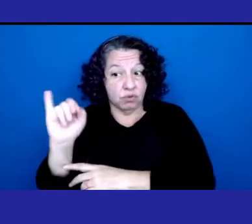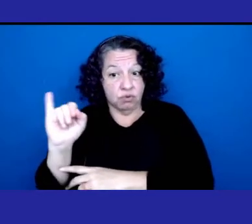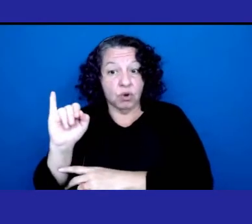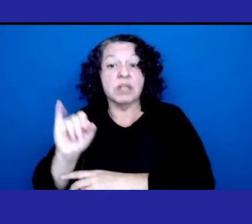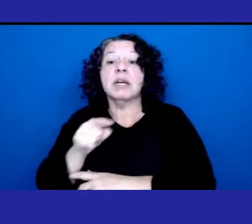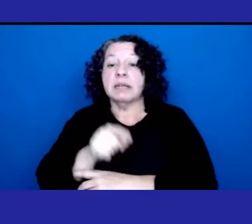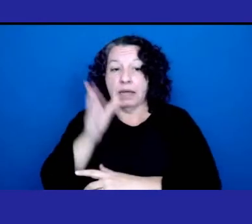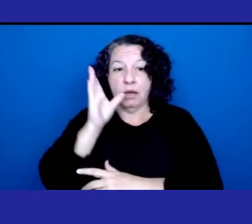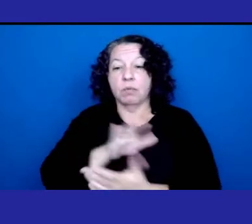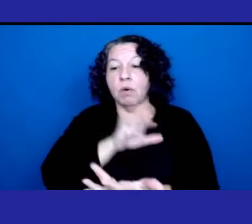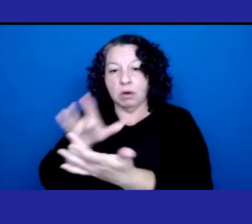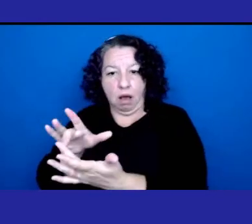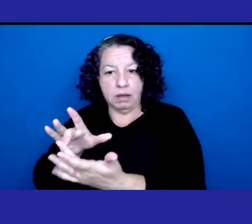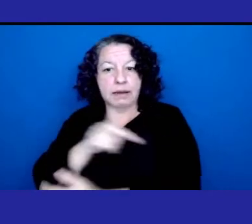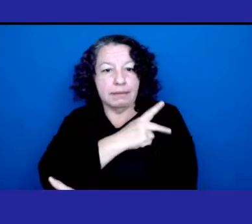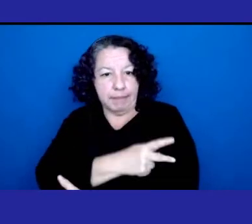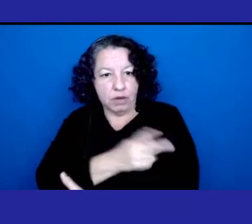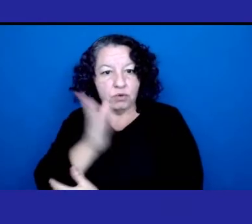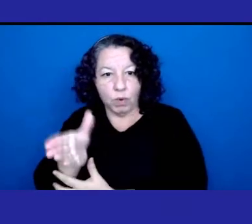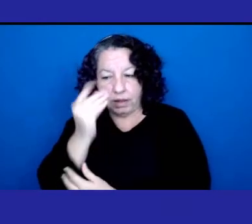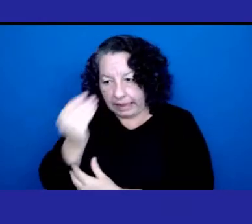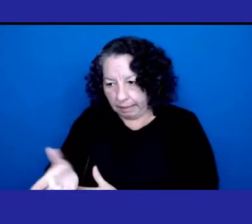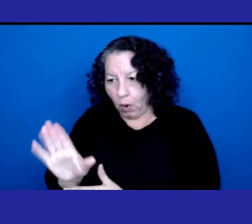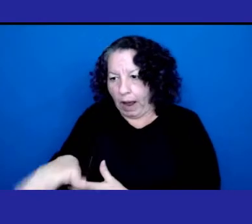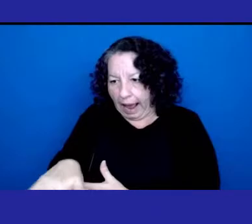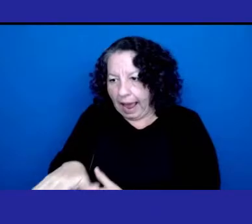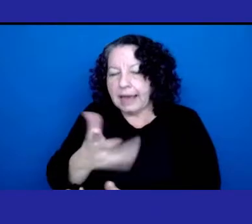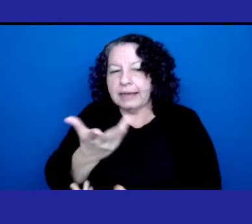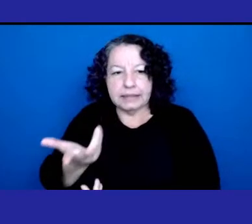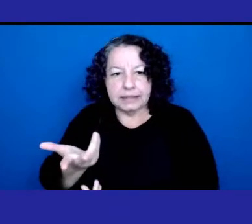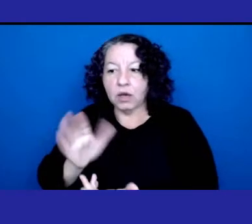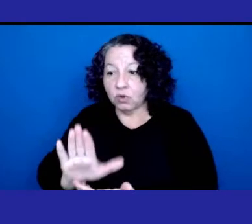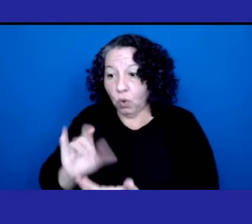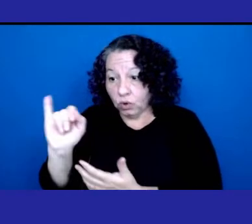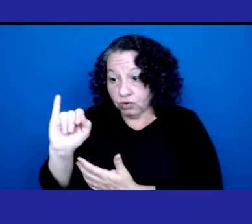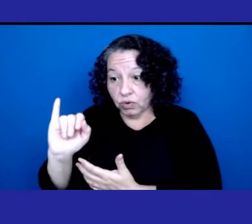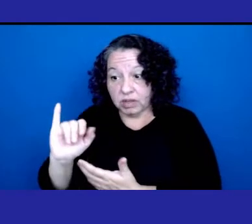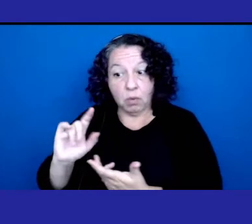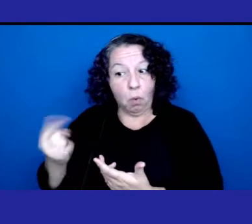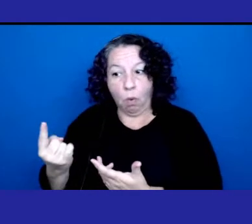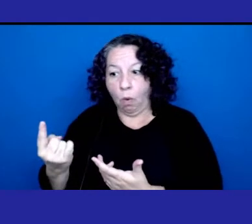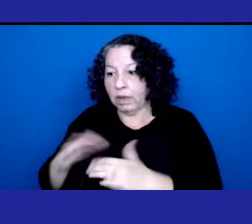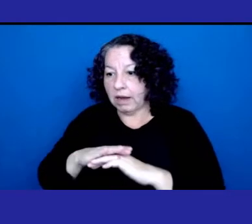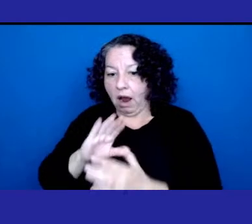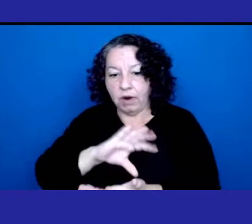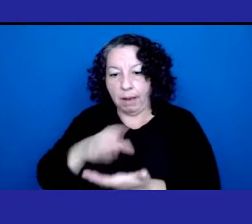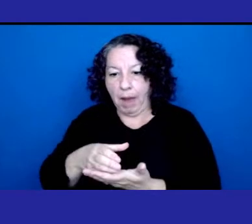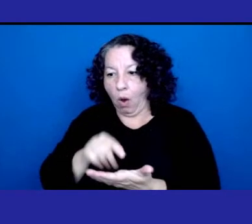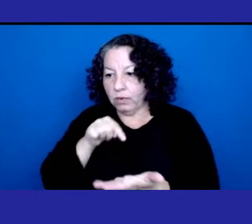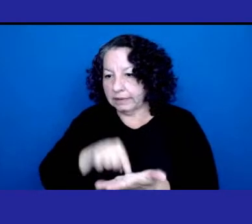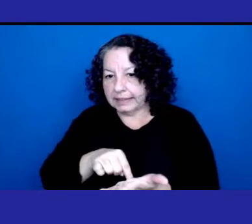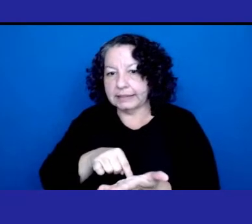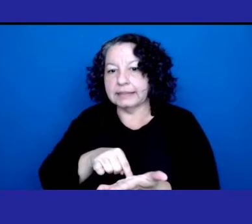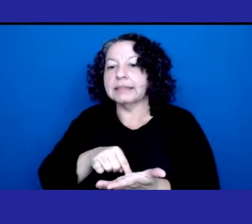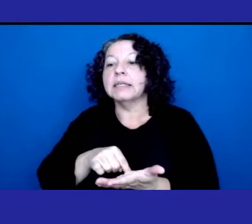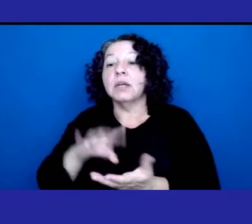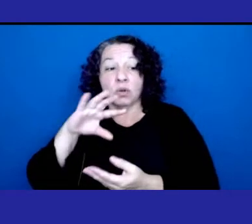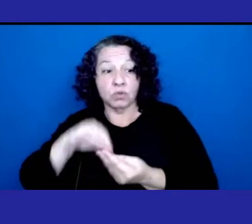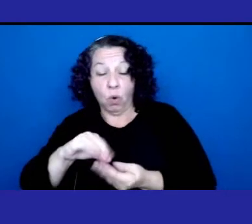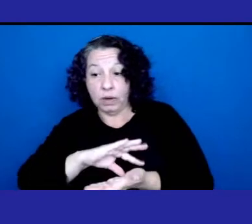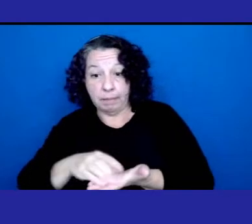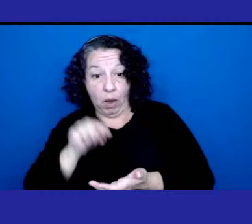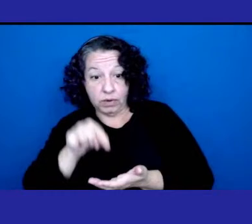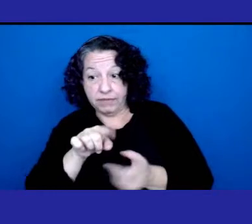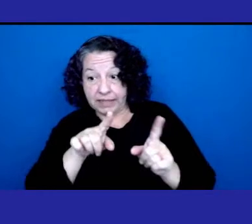patient and let the patient know that their carrier will only cover X amount. The total amount of this exam is